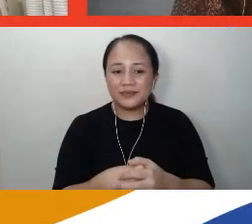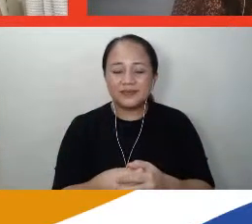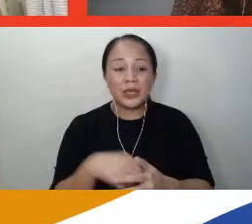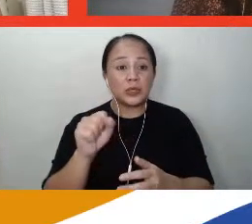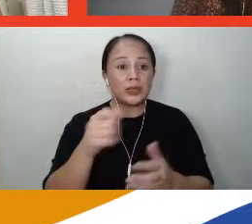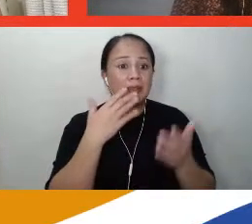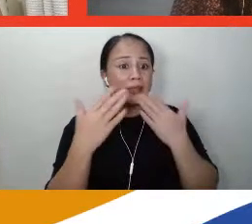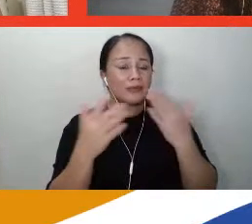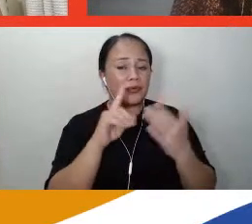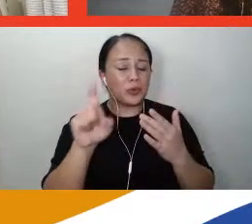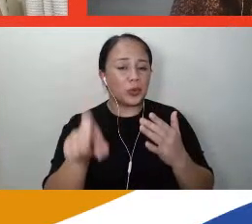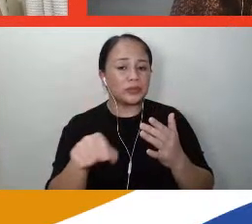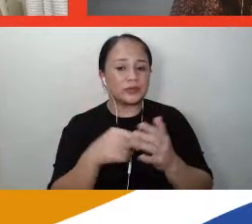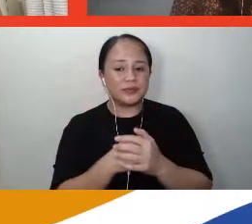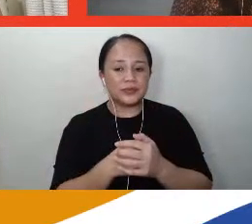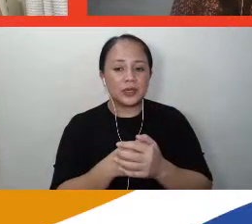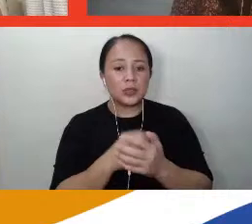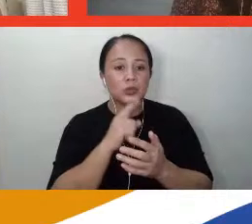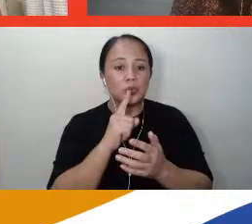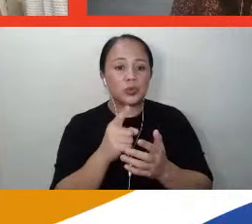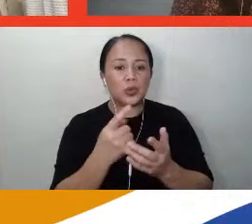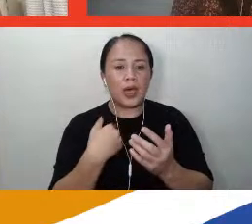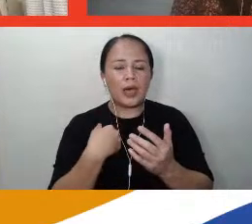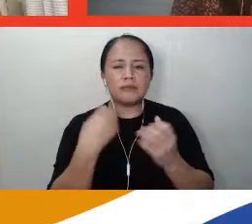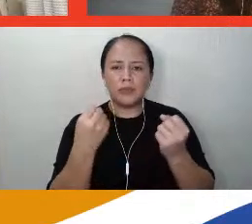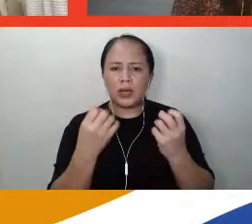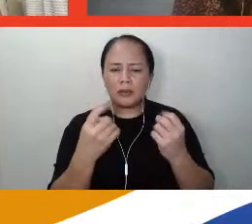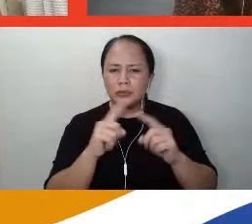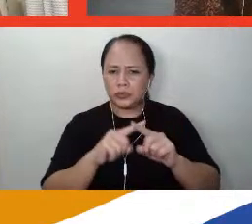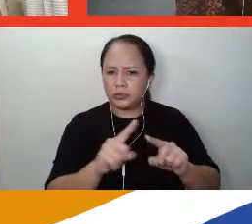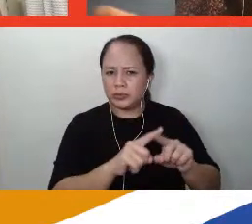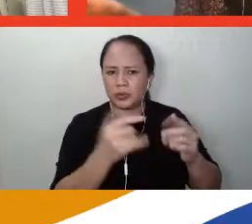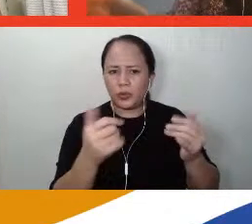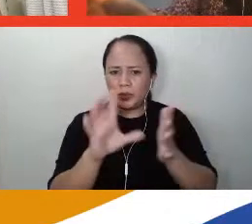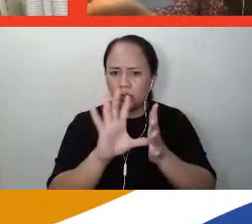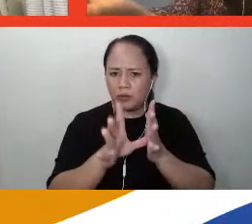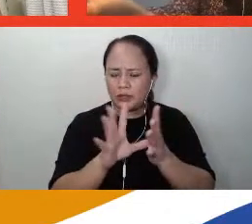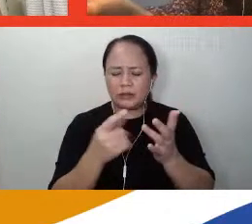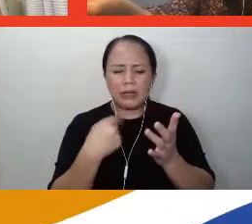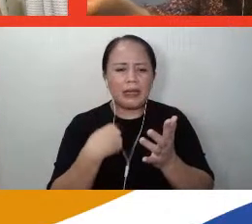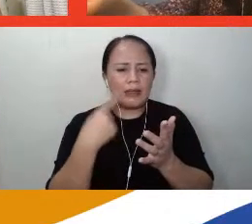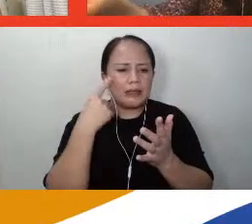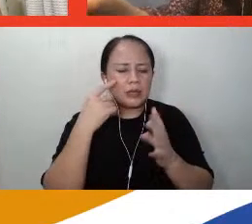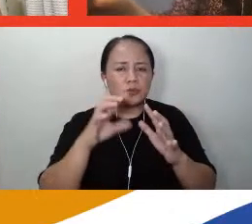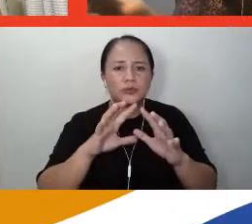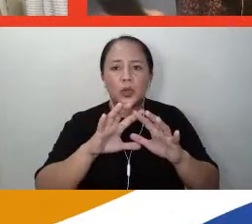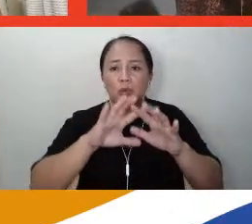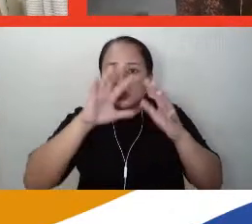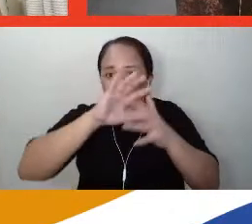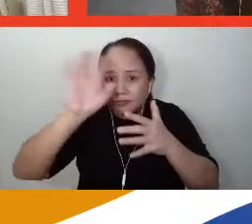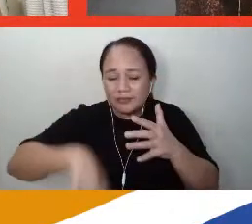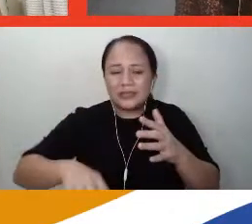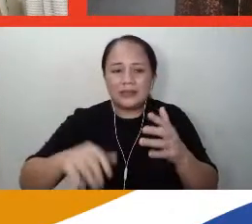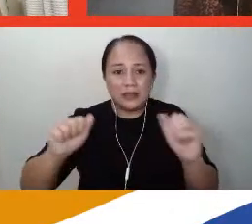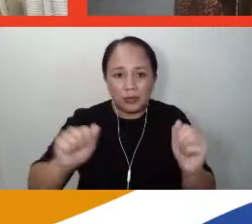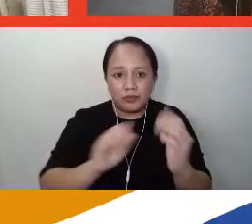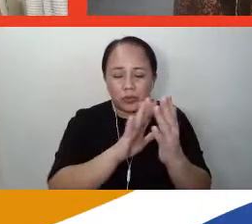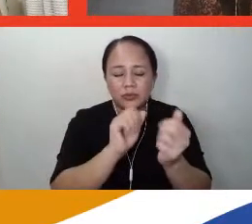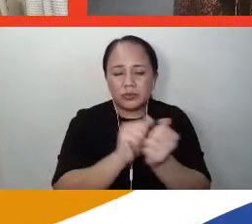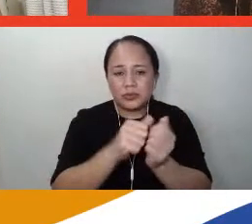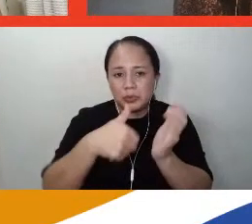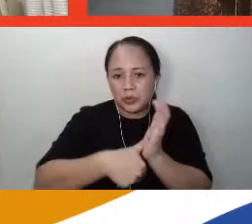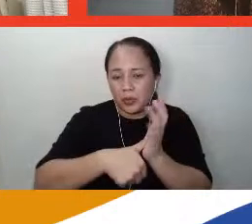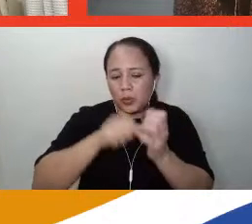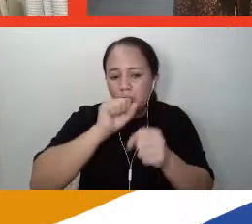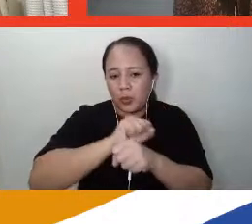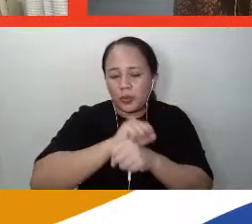for the question. So, we're doing quite a lot of different things with Comelec, and I think it's a holistic approach to our election work